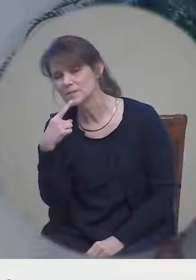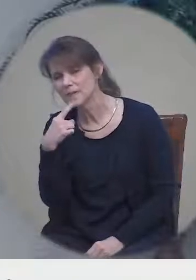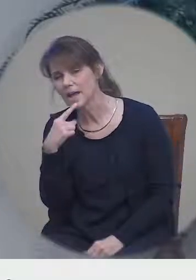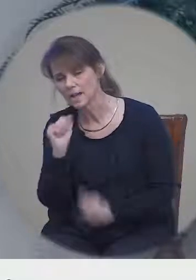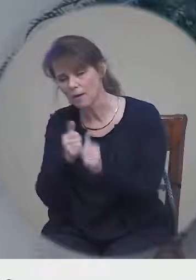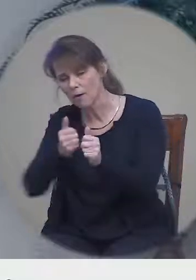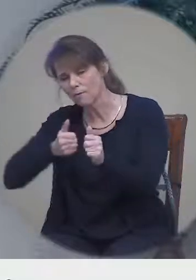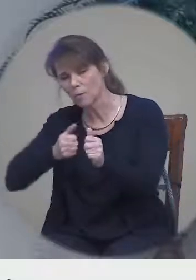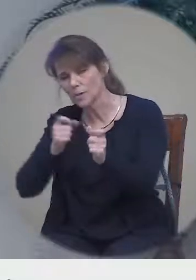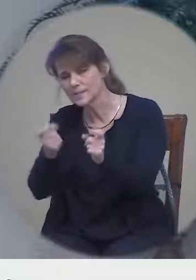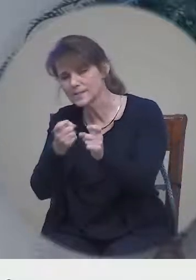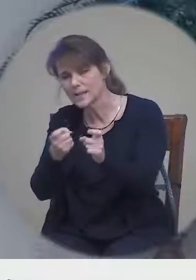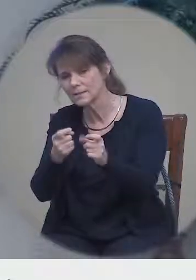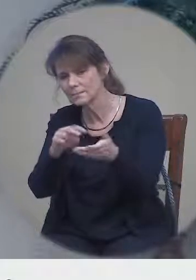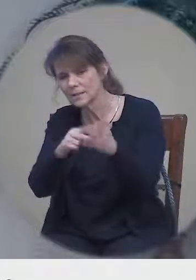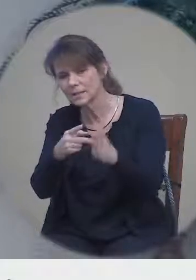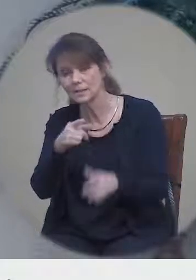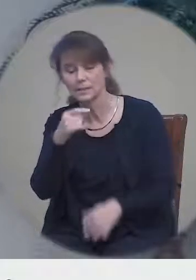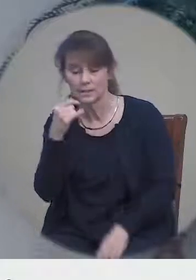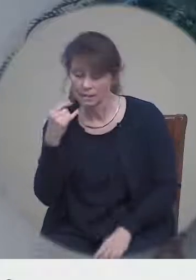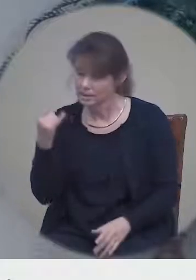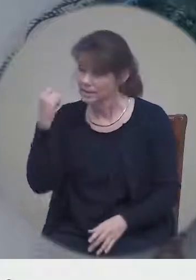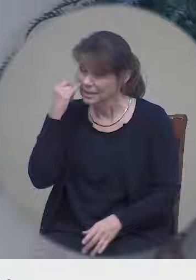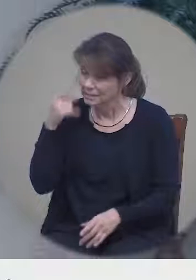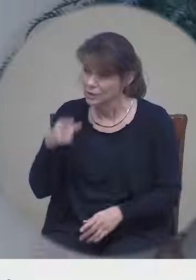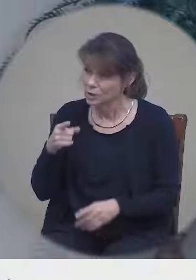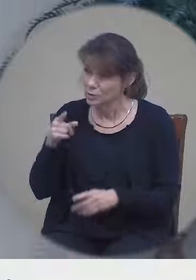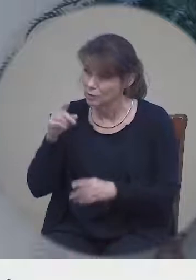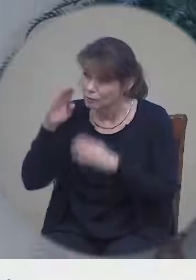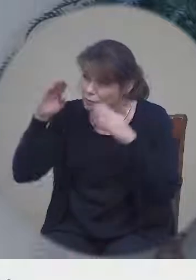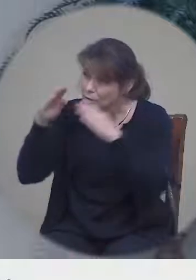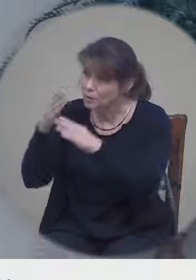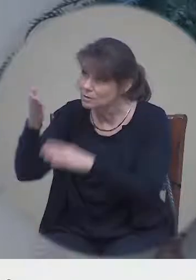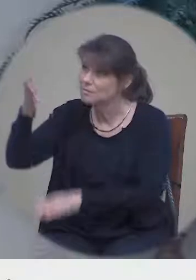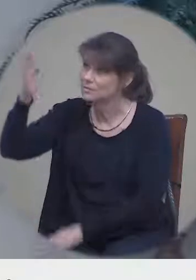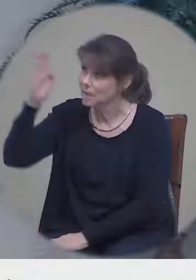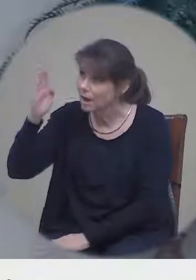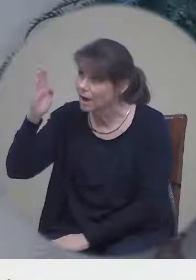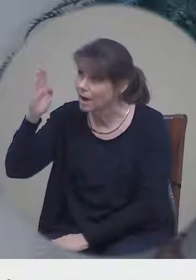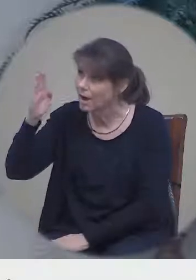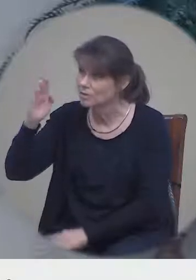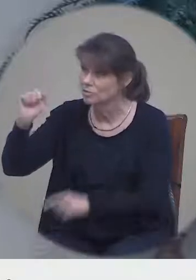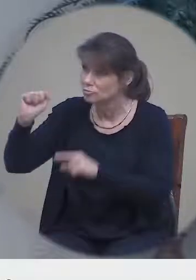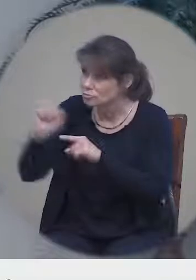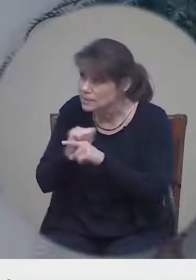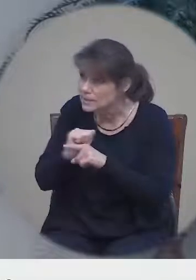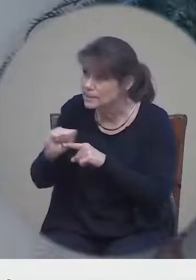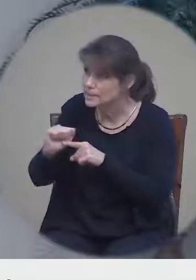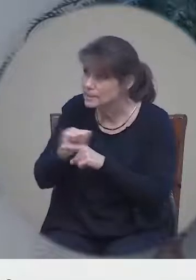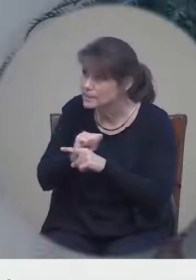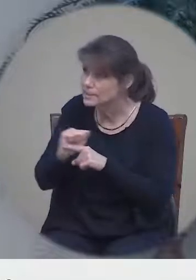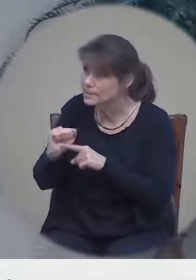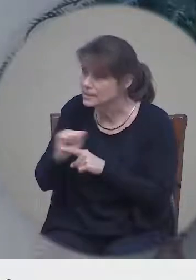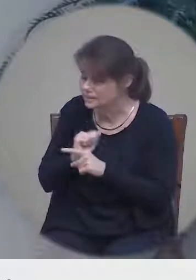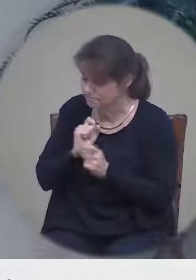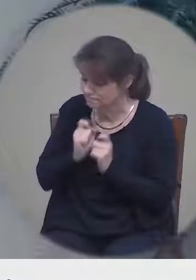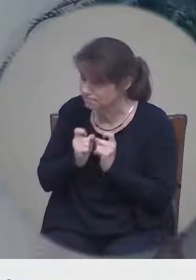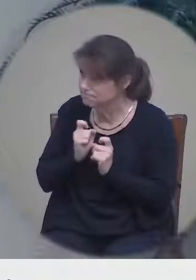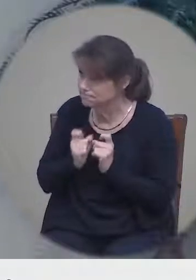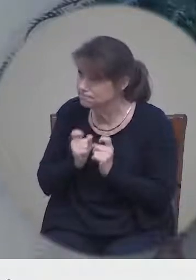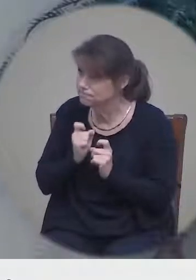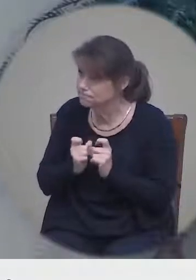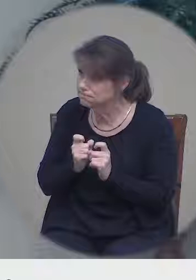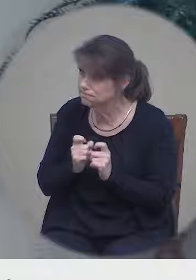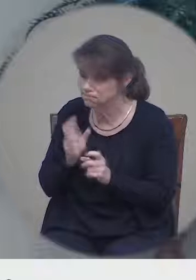You're keeping your eye on God, and you have been trained, and you are in